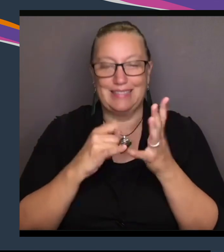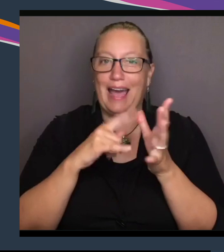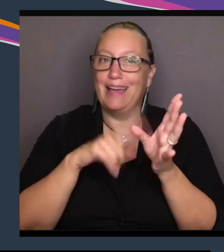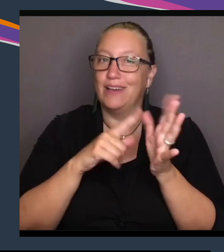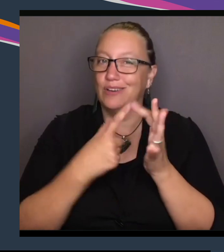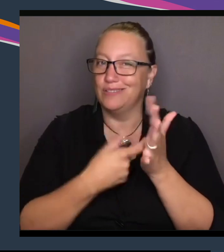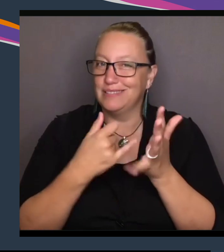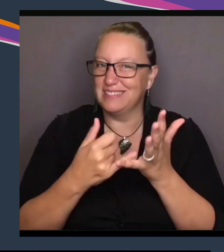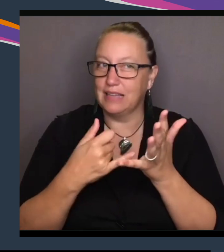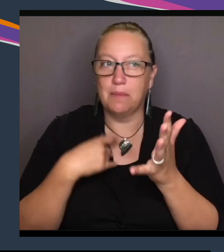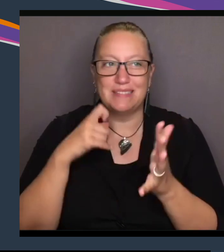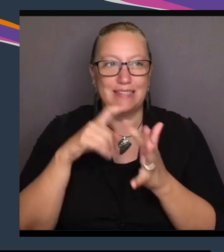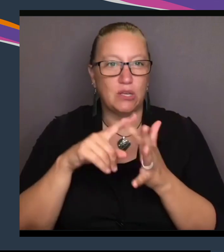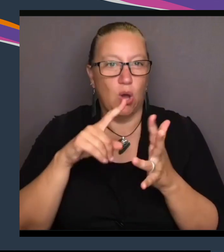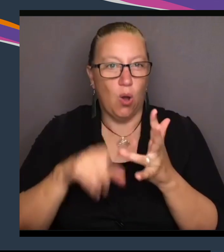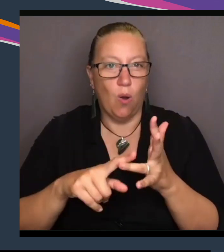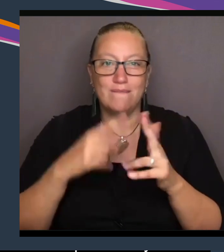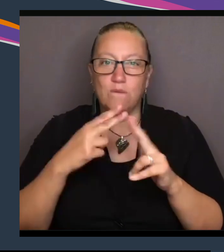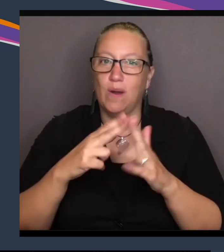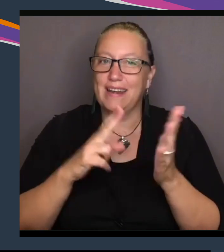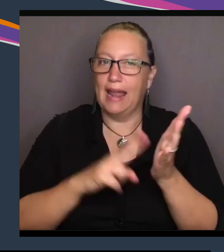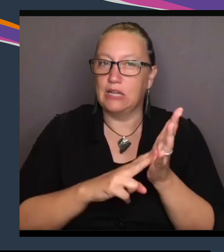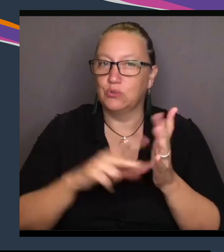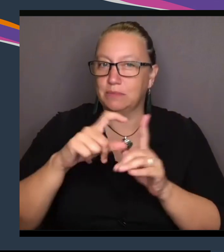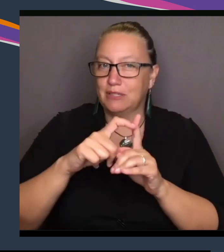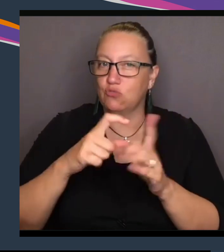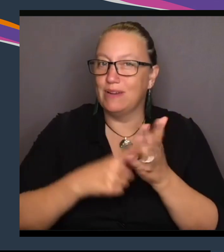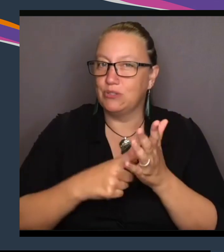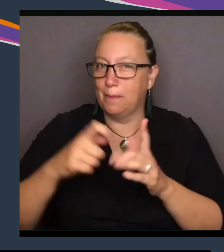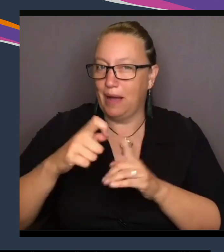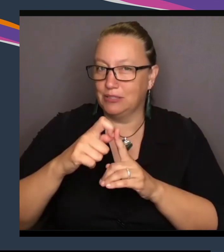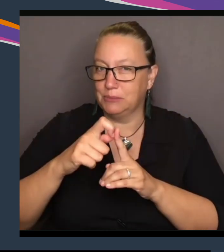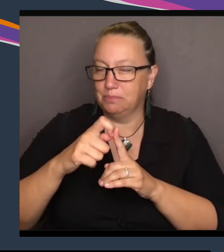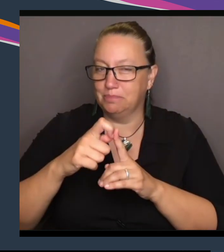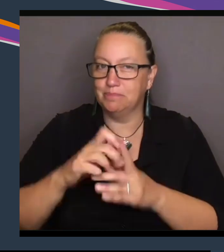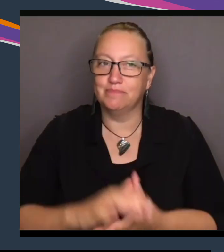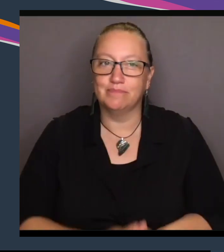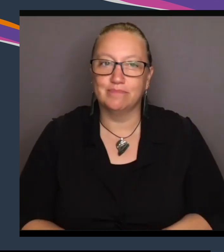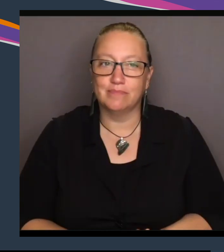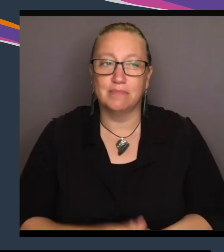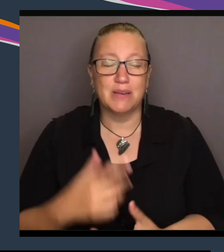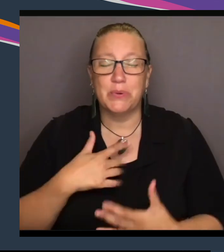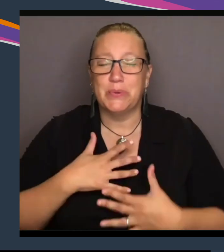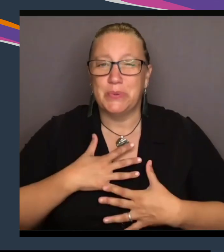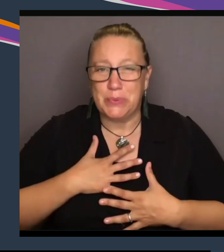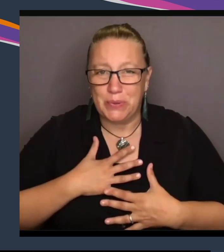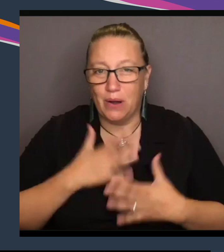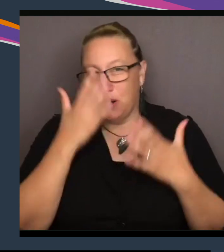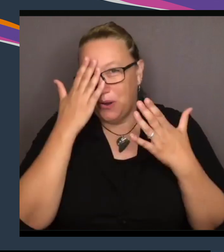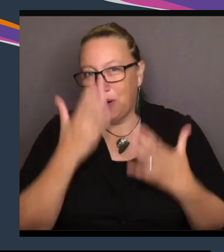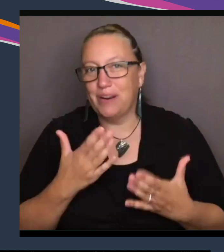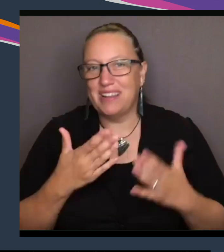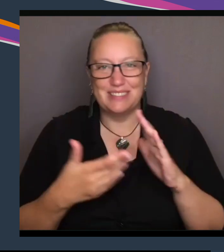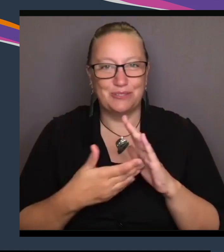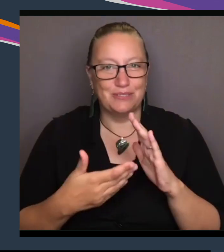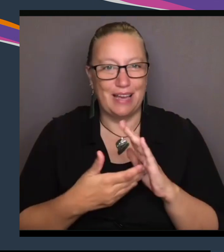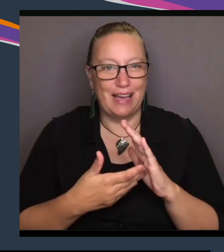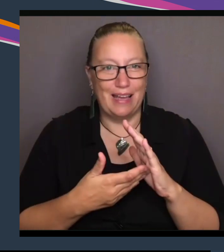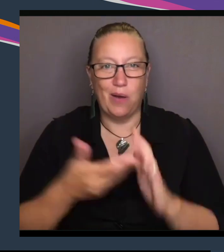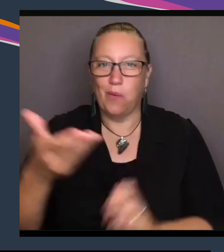National Disability Research Partnership. It's my profound honour today to begin by welcoming Auntie